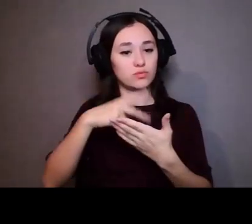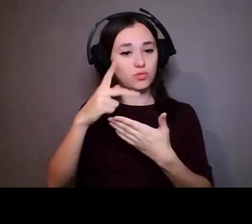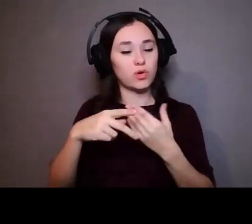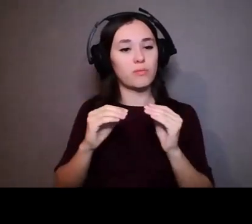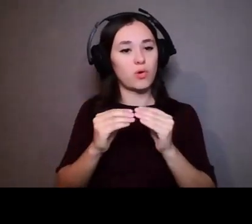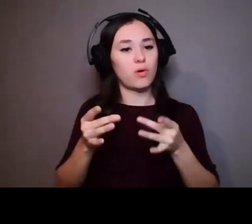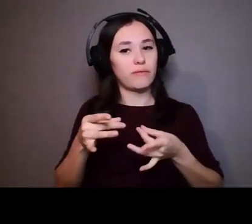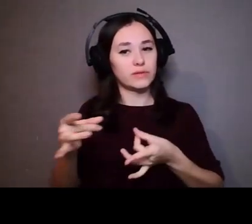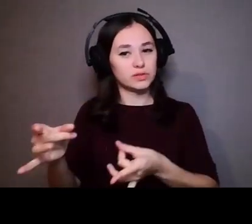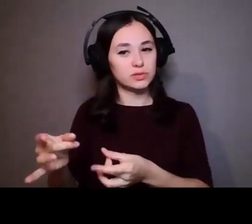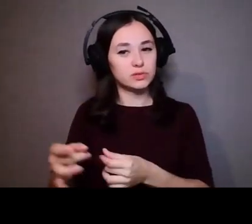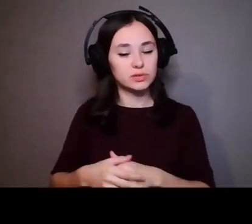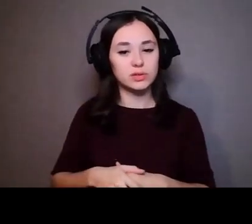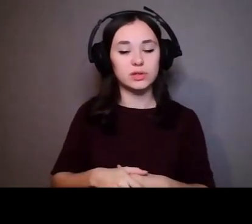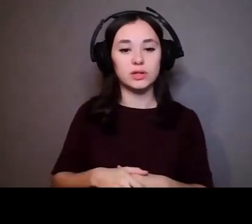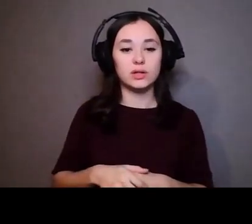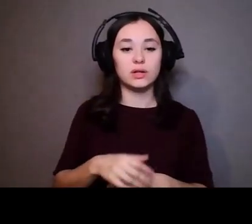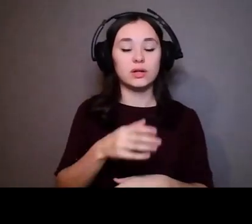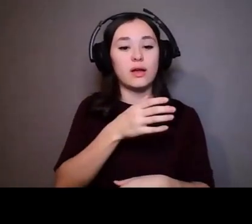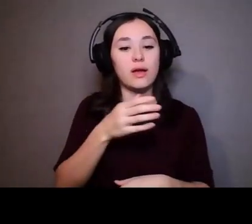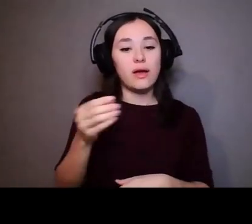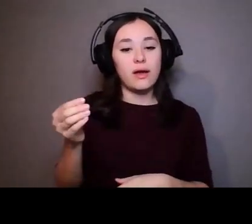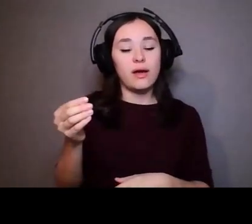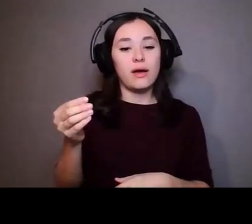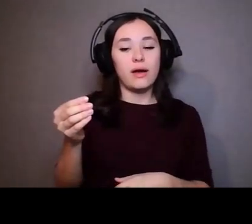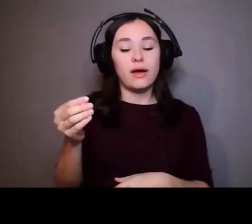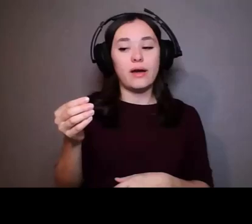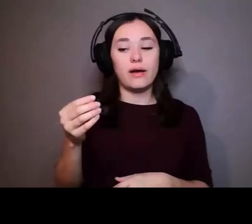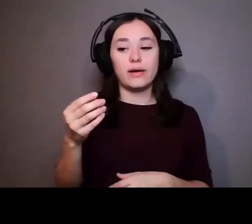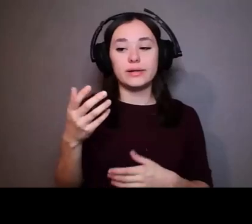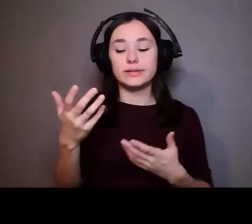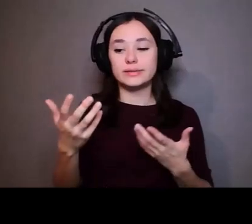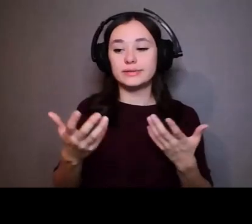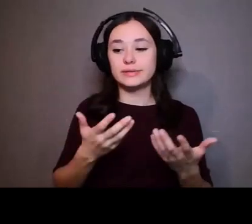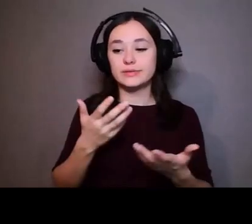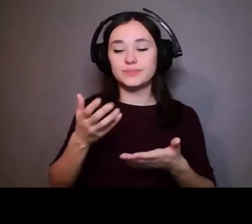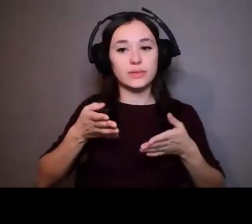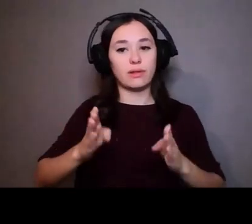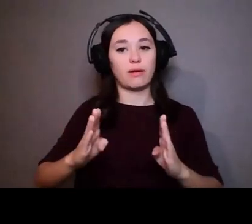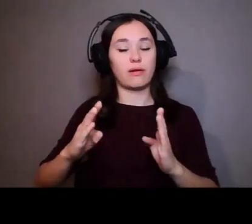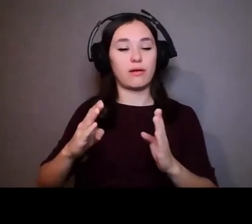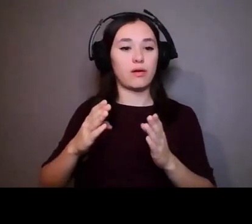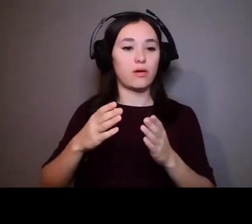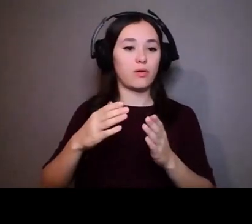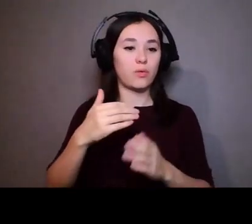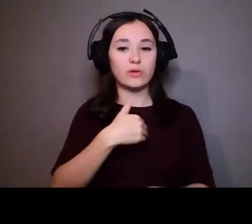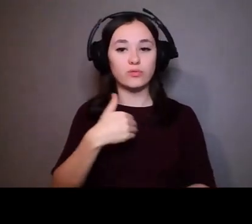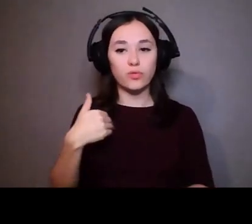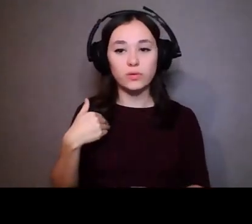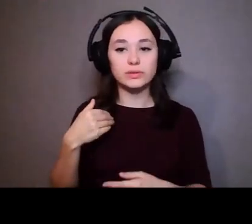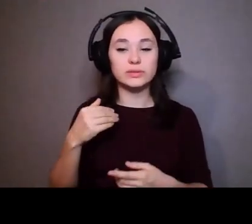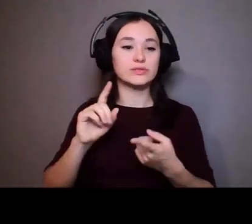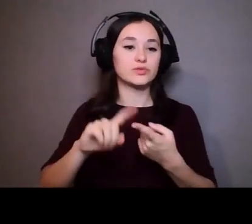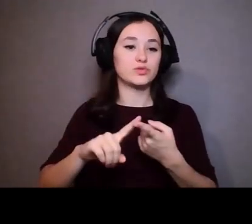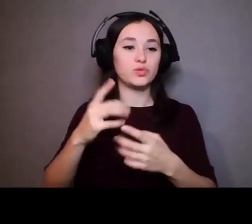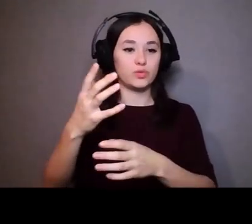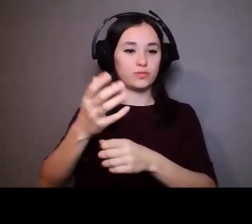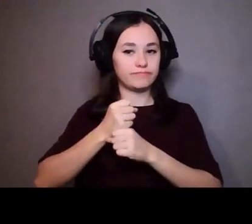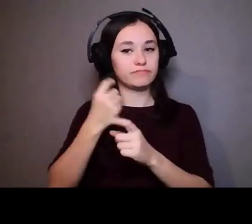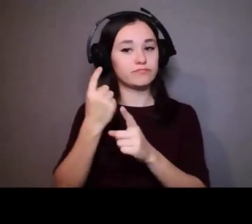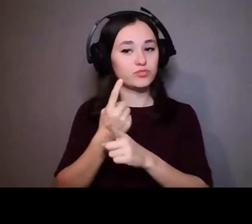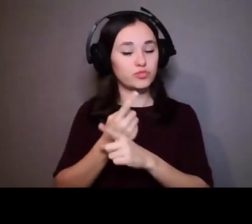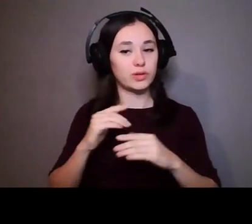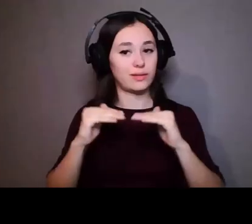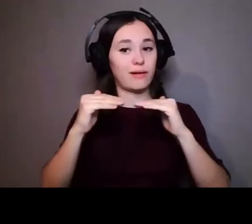and enable the enrollees to ensure they're getting access to the appropriate level of care with an